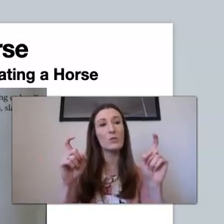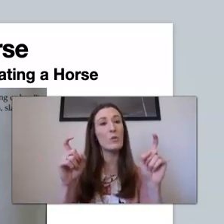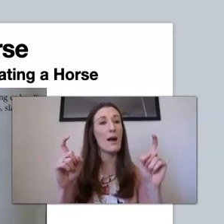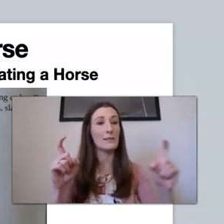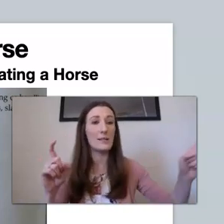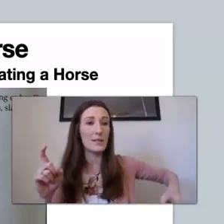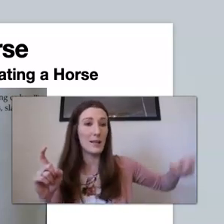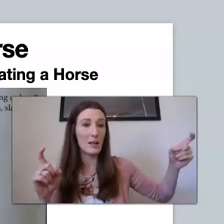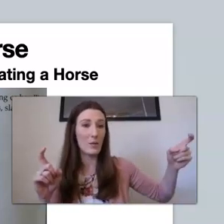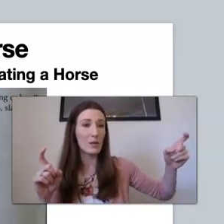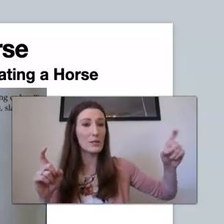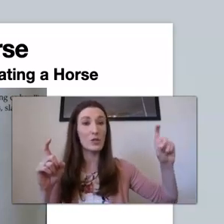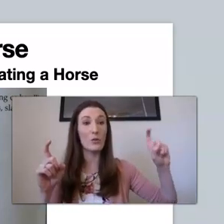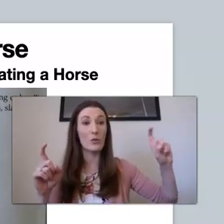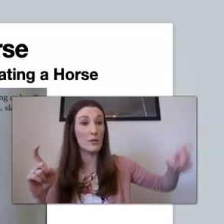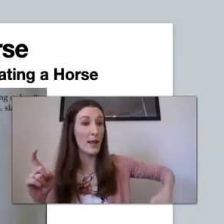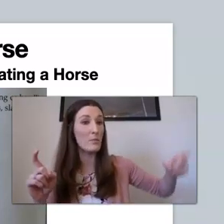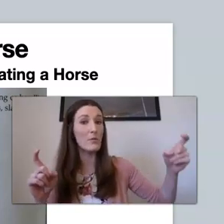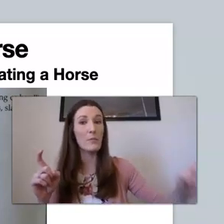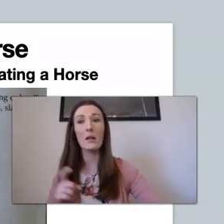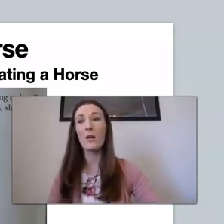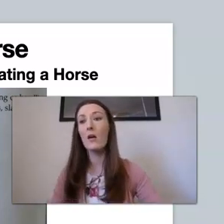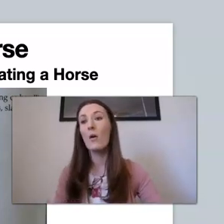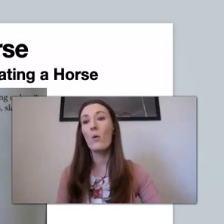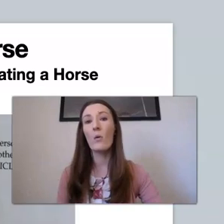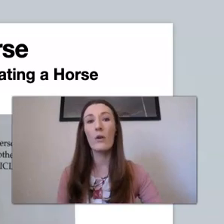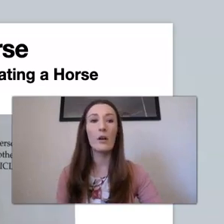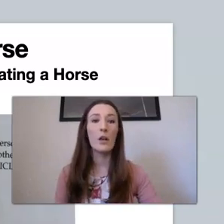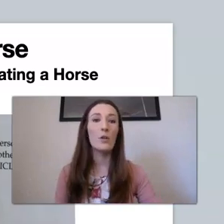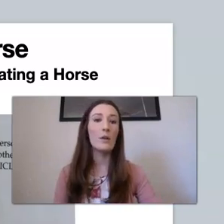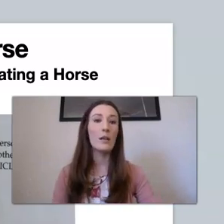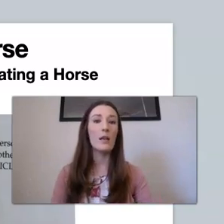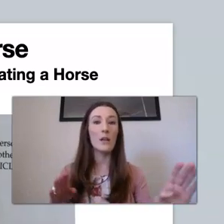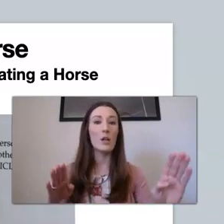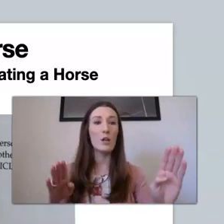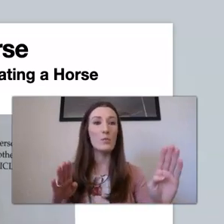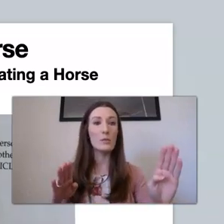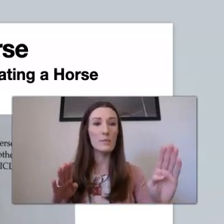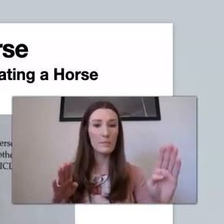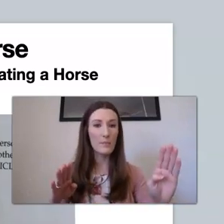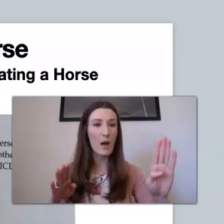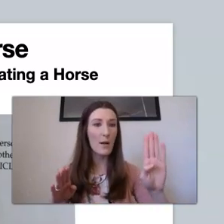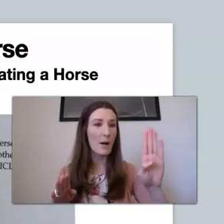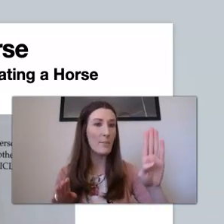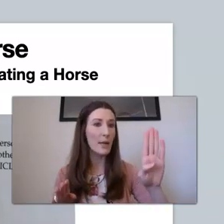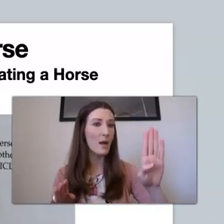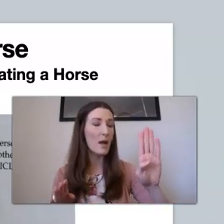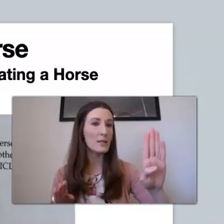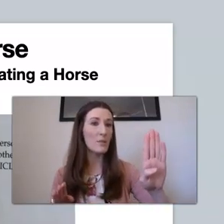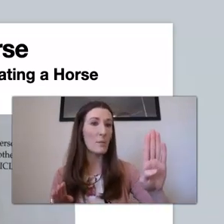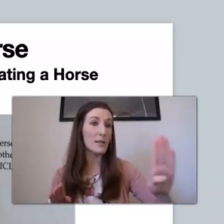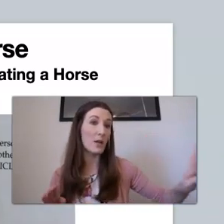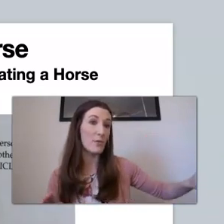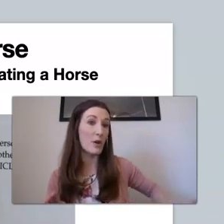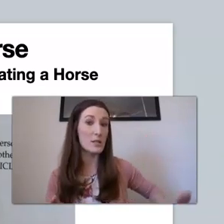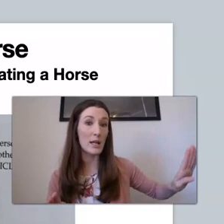can use two X's to kick the horse to show your leg movement, or you can even use a B